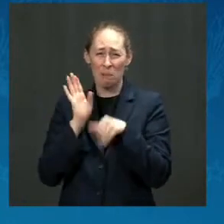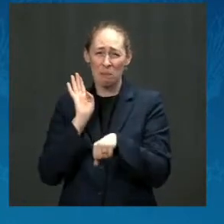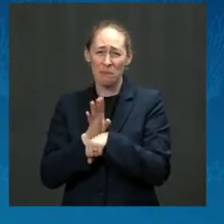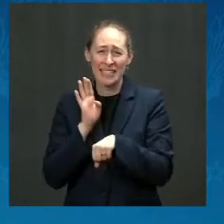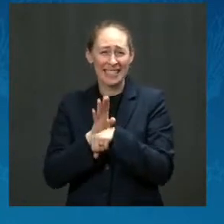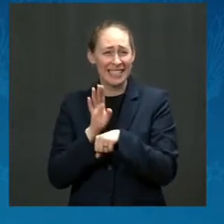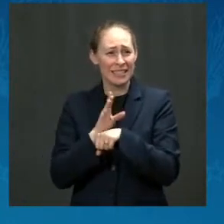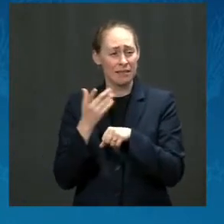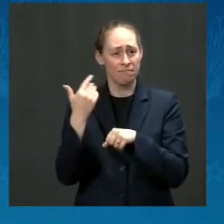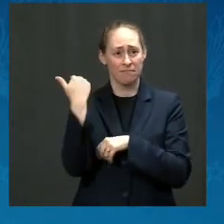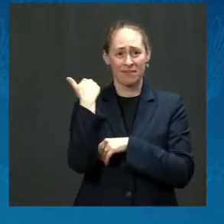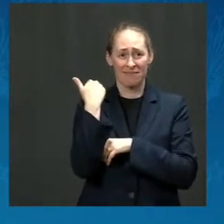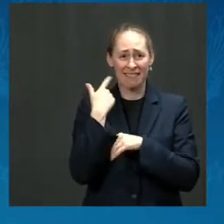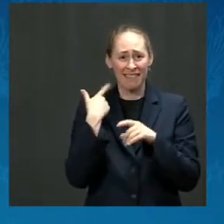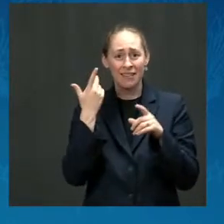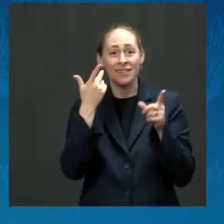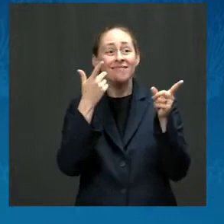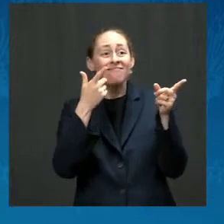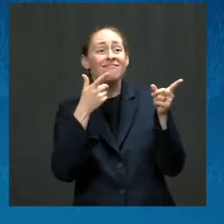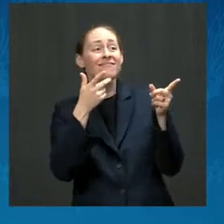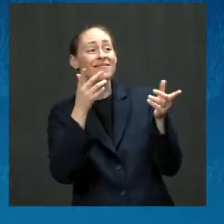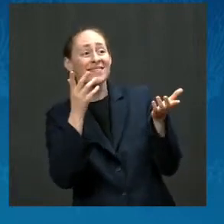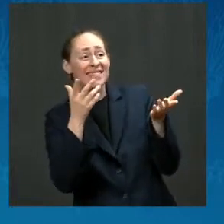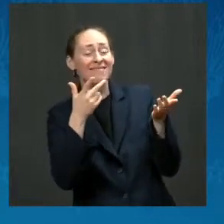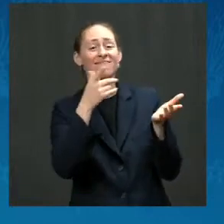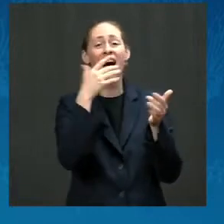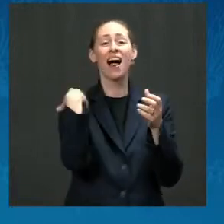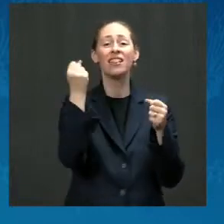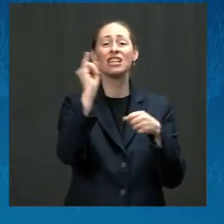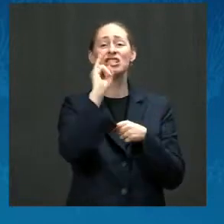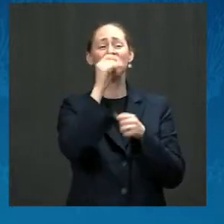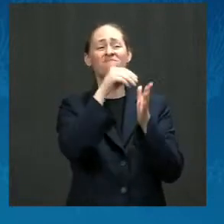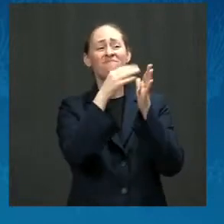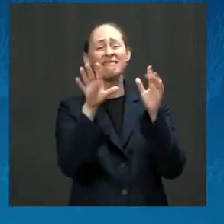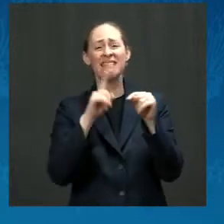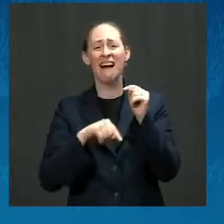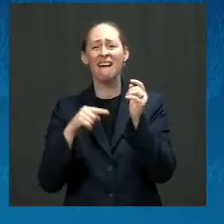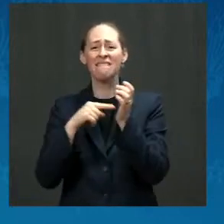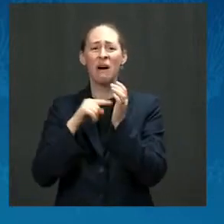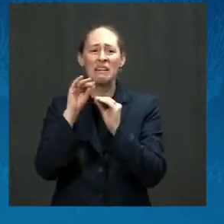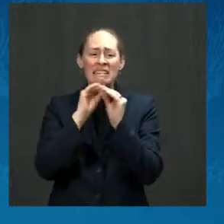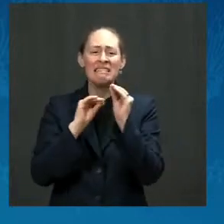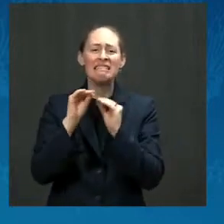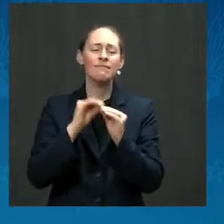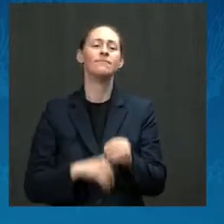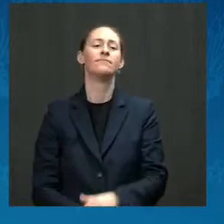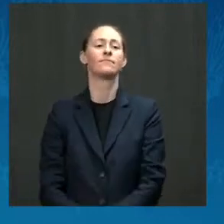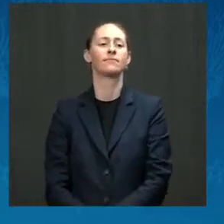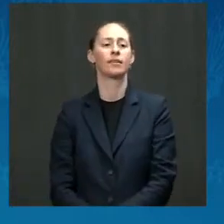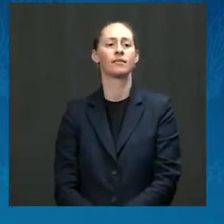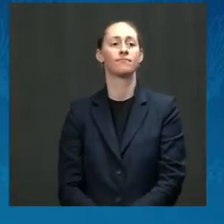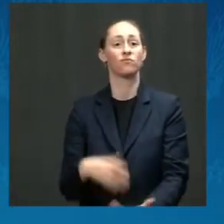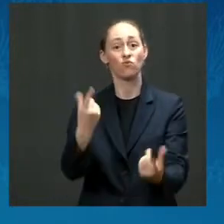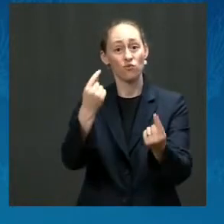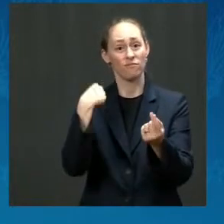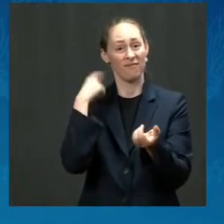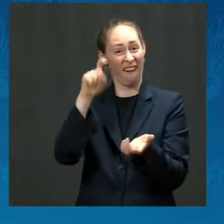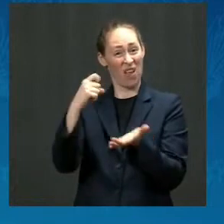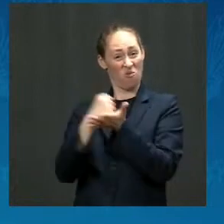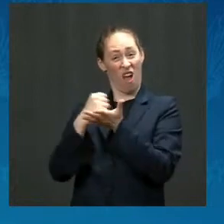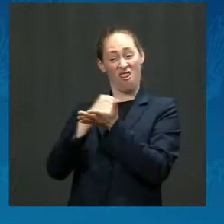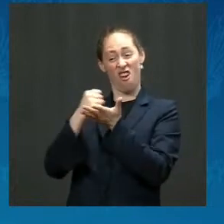$700 on my credit card. Most months I could pay it off, but sometimes, especially during the pandemic when our business came